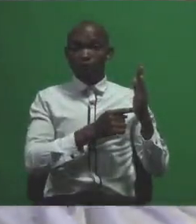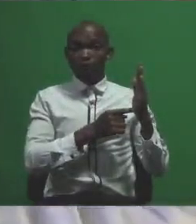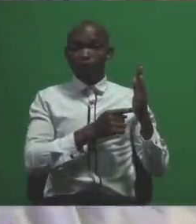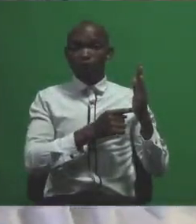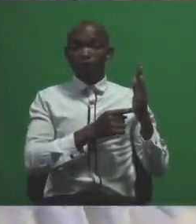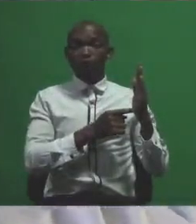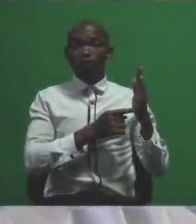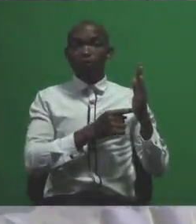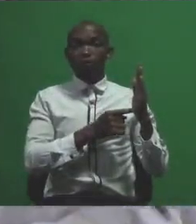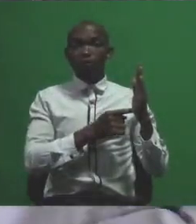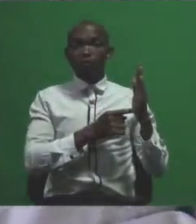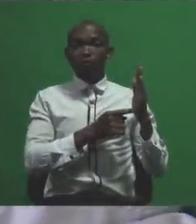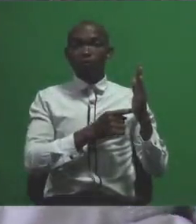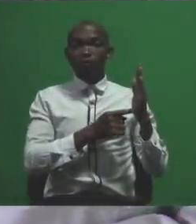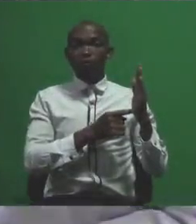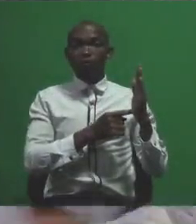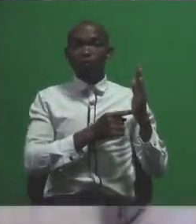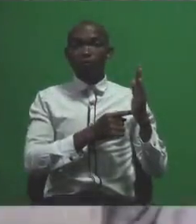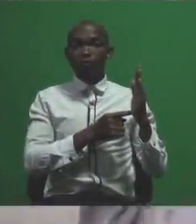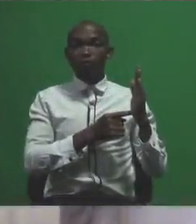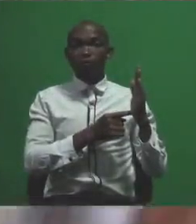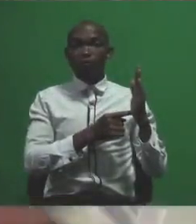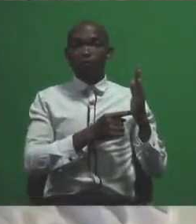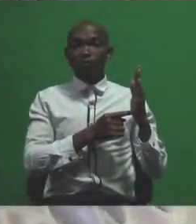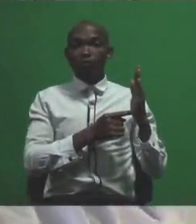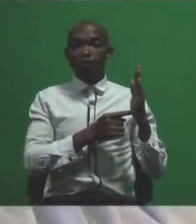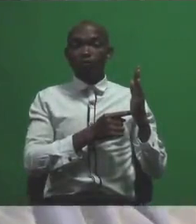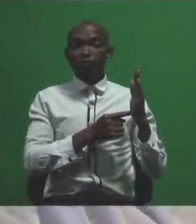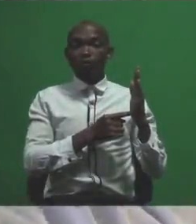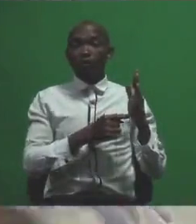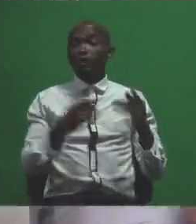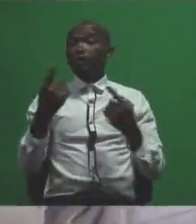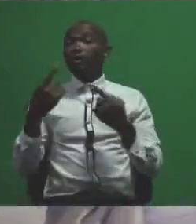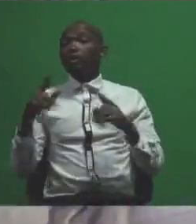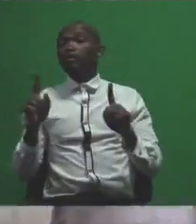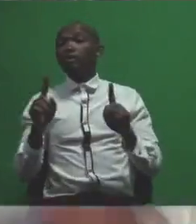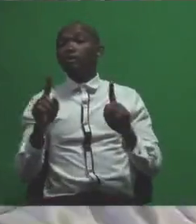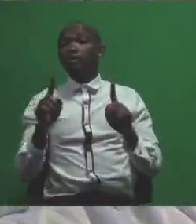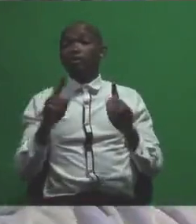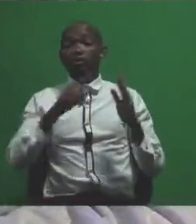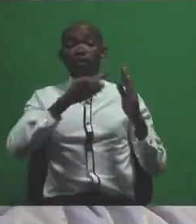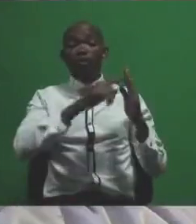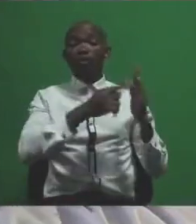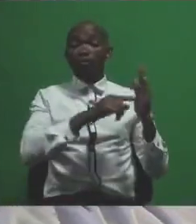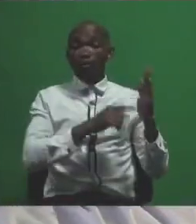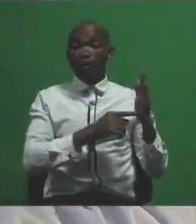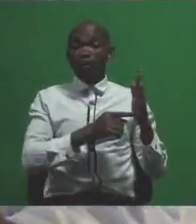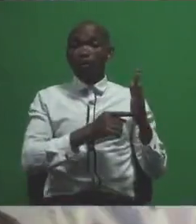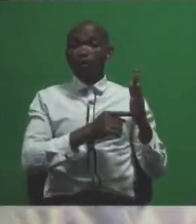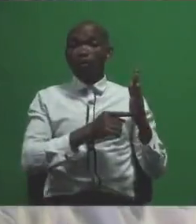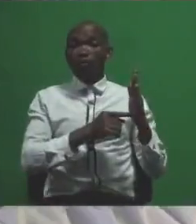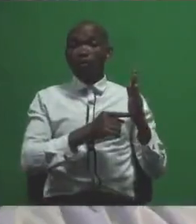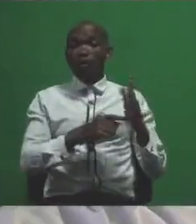Is quite different with the rule in lawyer as we